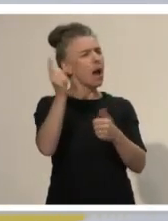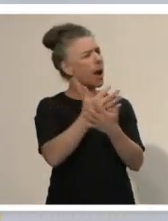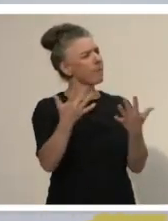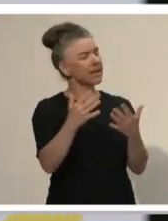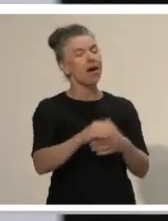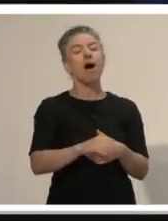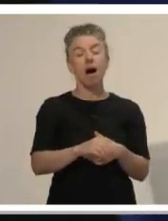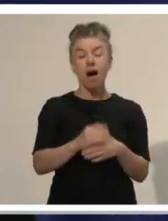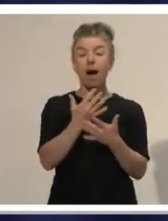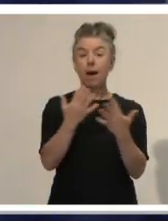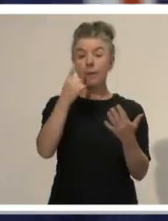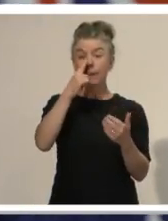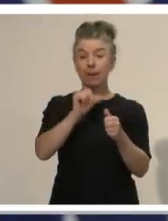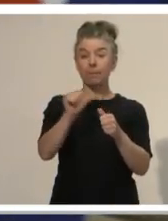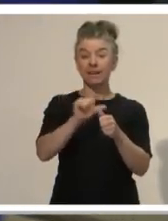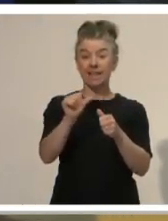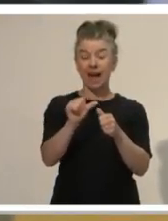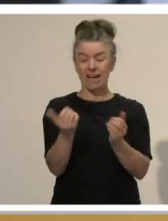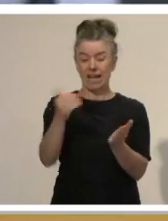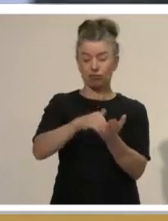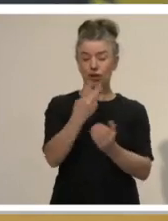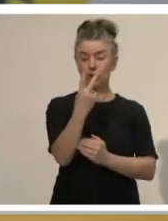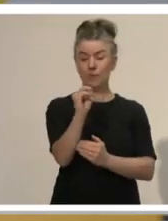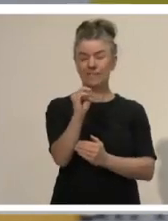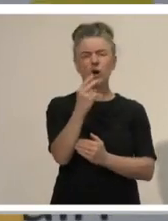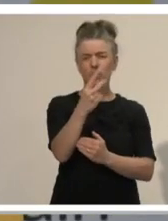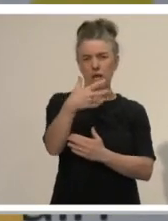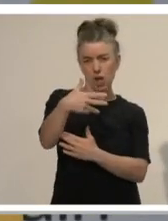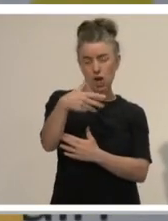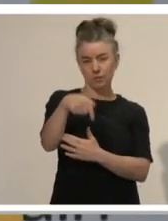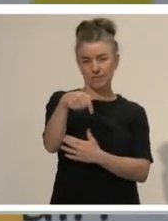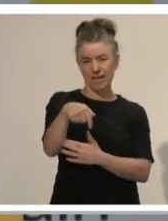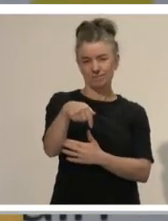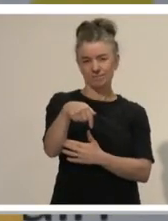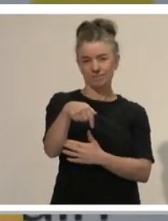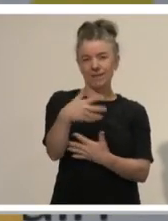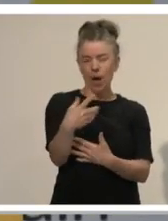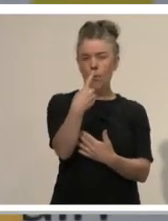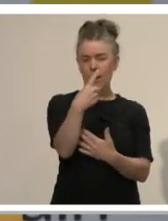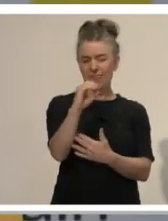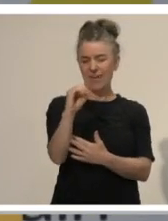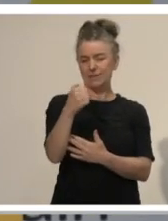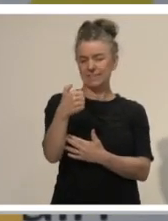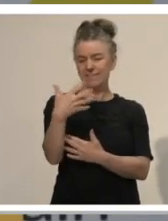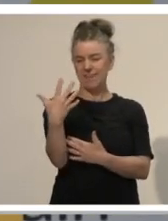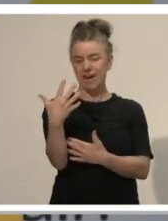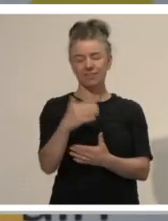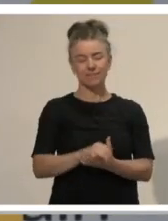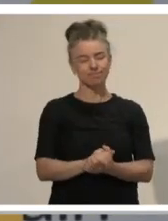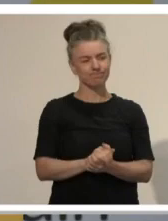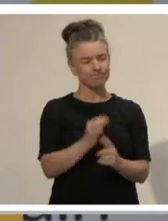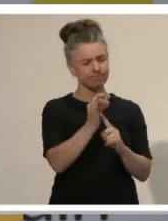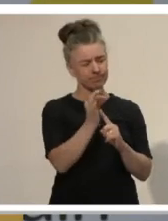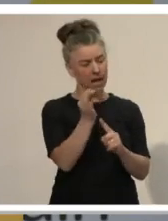The number of people who have recovered has increased by 29 and is now 1,065. Been in touch with that